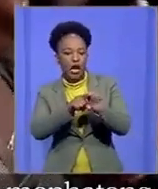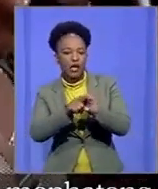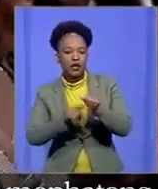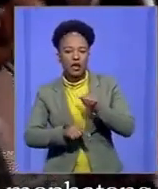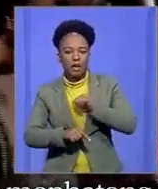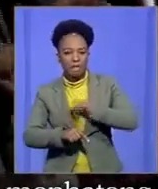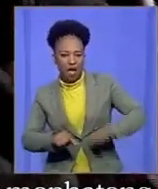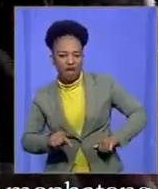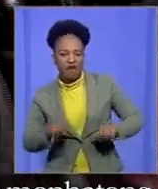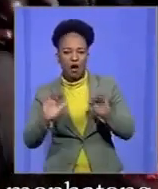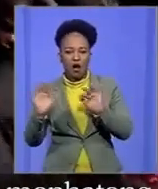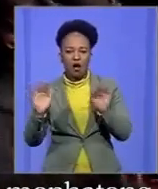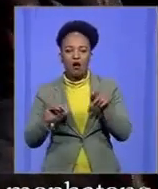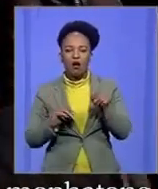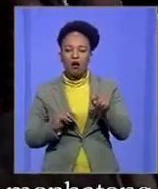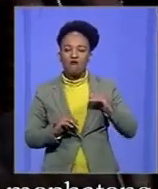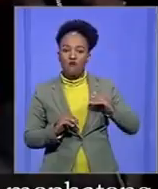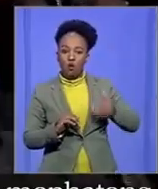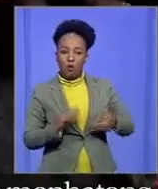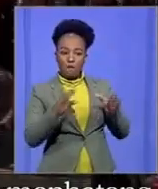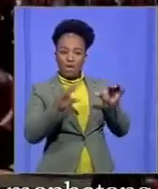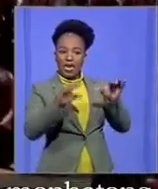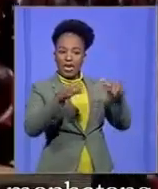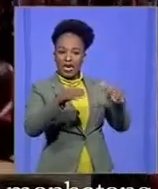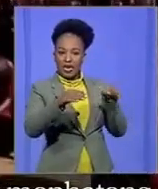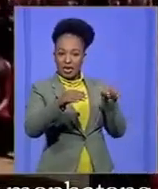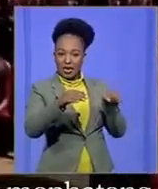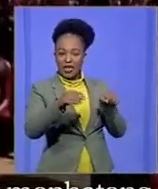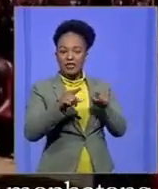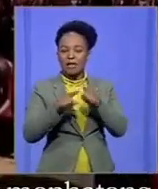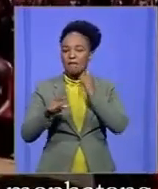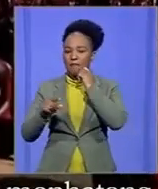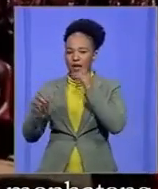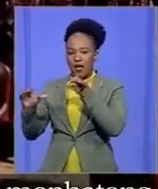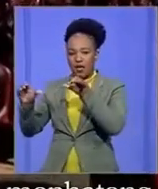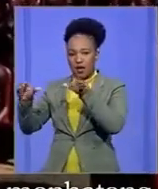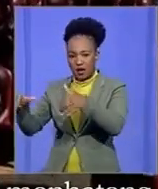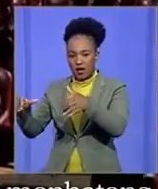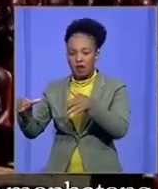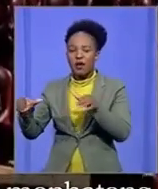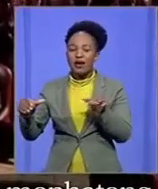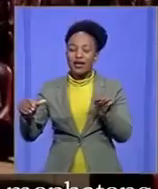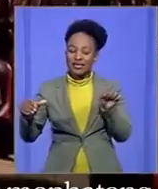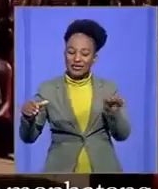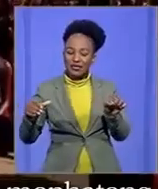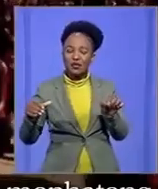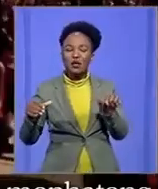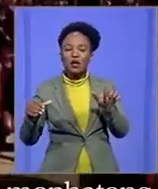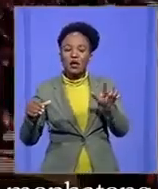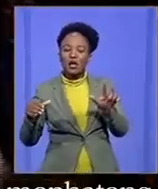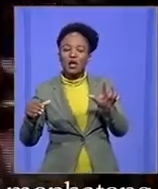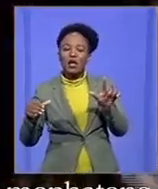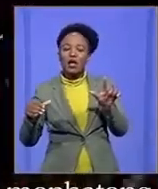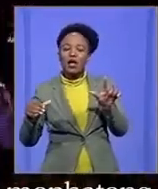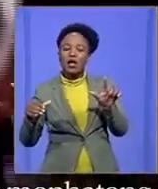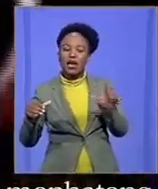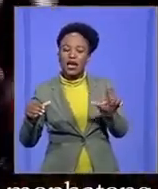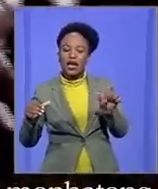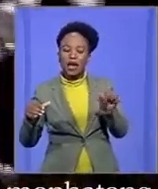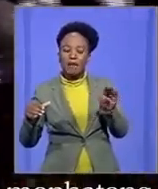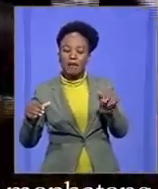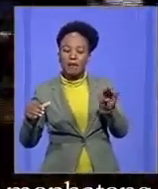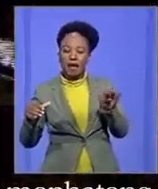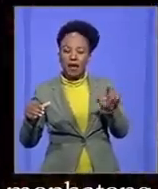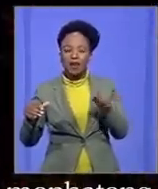mabotse. Koma ya basadi yeo e tsebeago ka labiale le ya banna yeo e tsebeago ka labodika ke karolo ya setšo sa maafrika fao e šupago